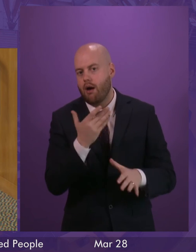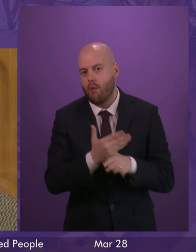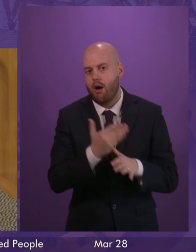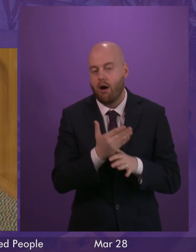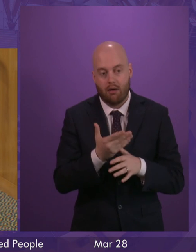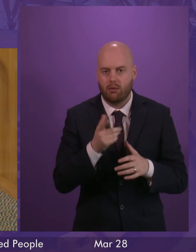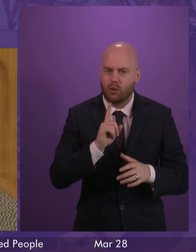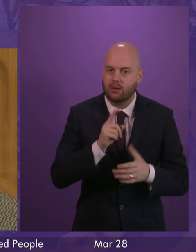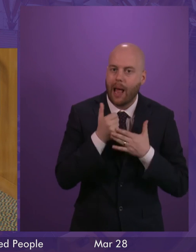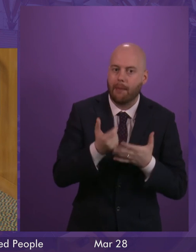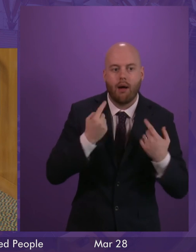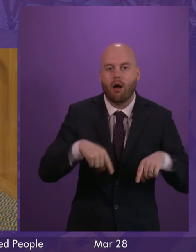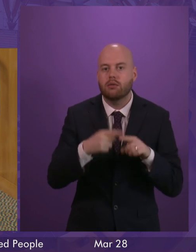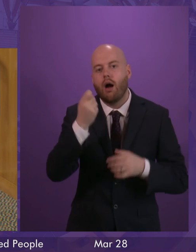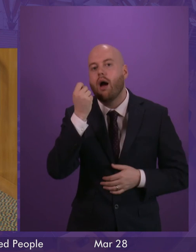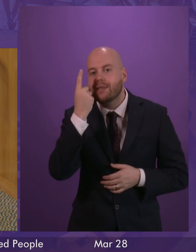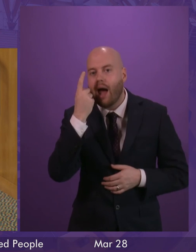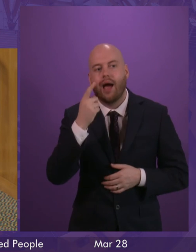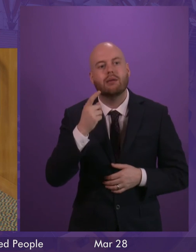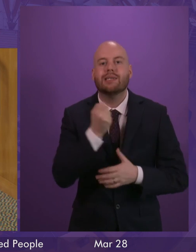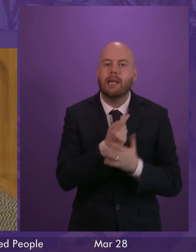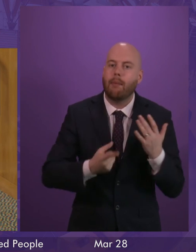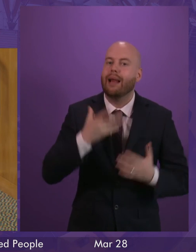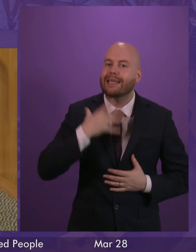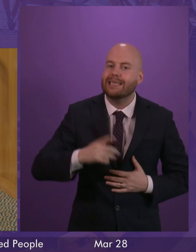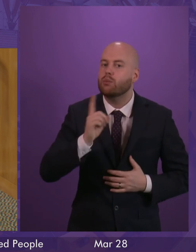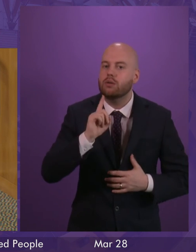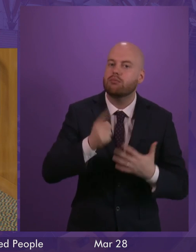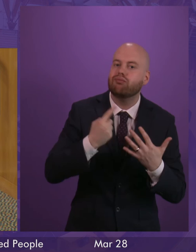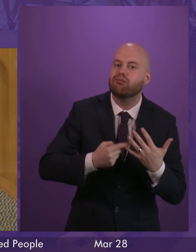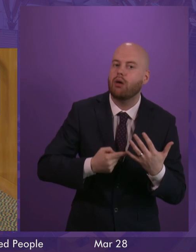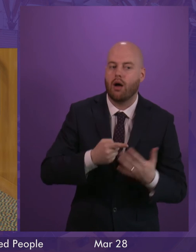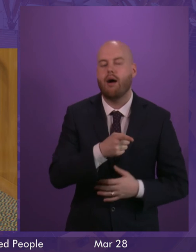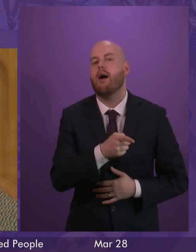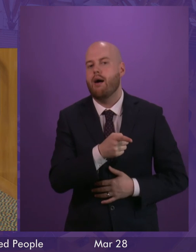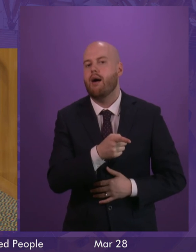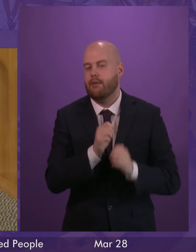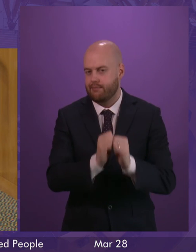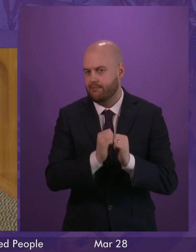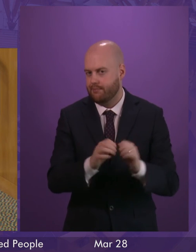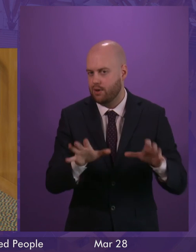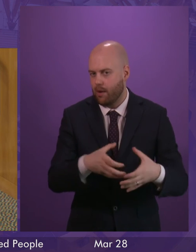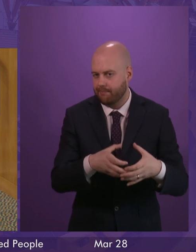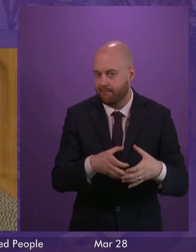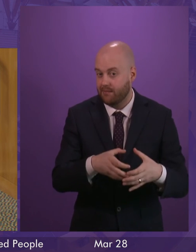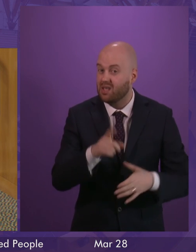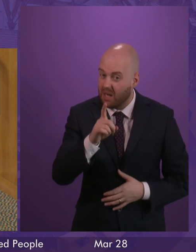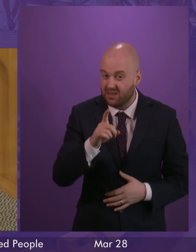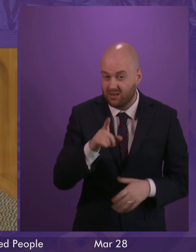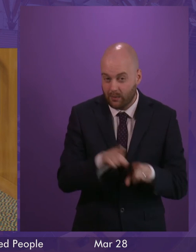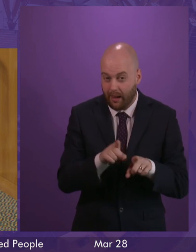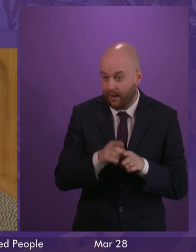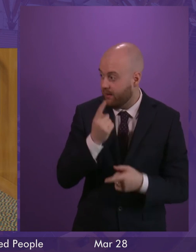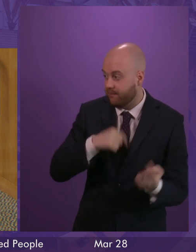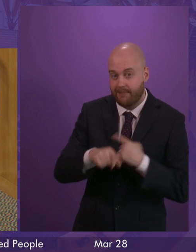needs of disabled people. But I think we have to remember around us, we have lots of people with experience, and we need to be listening